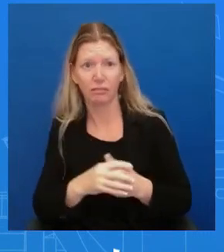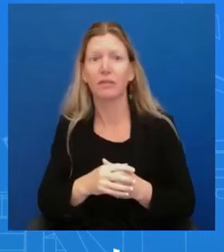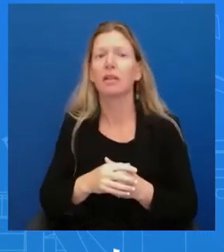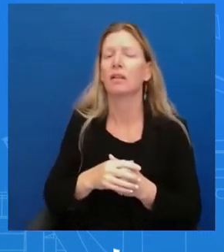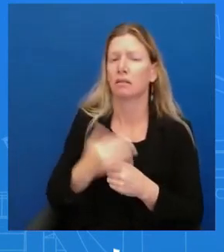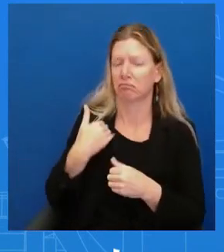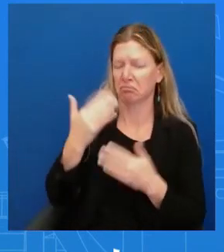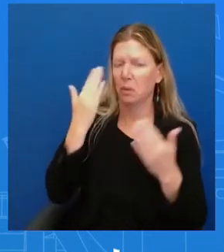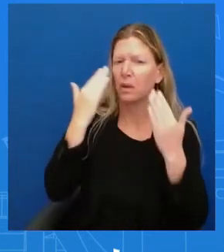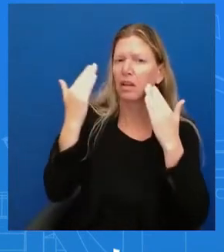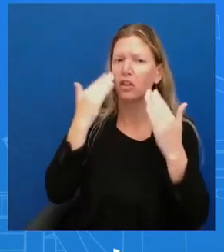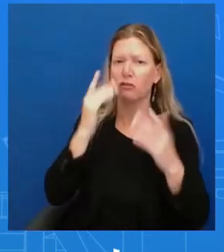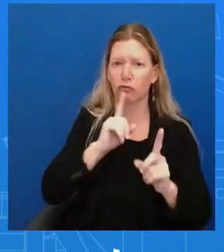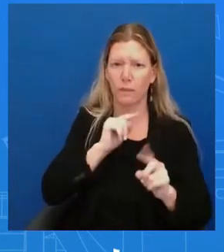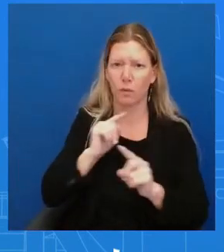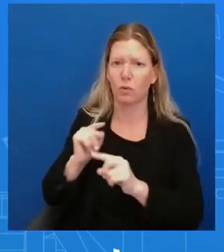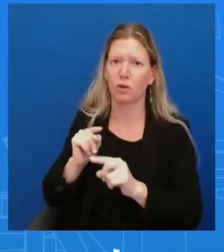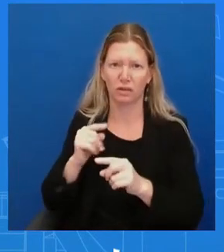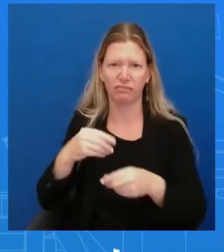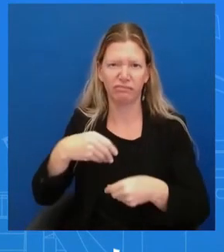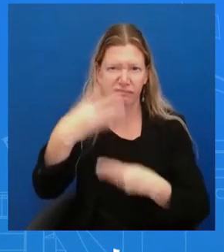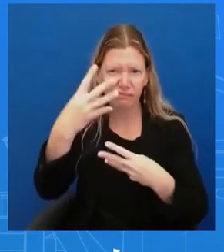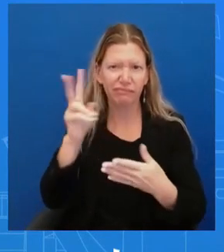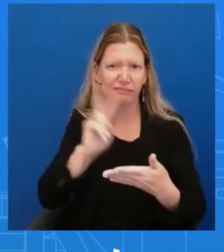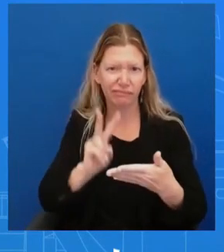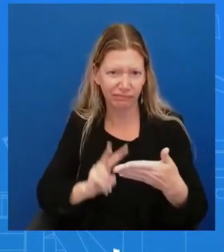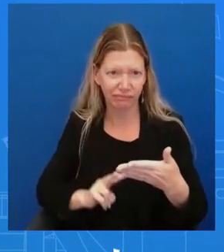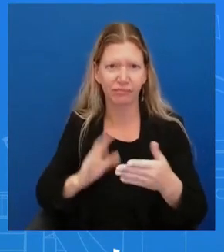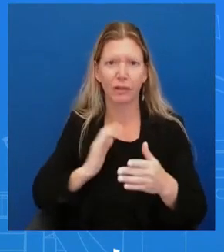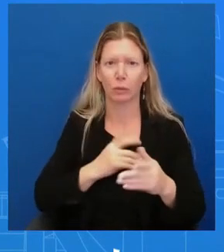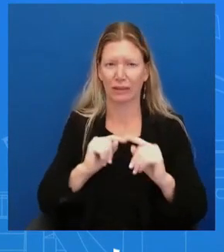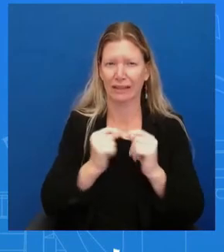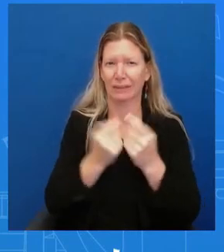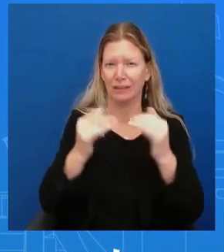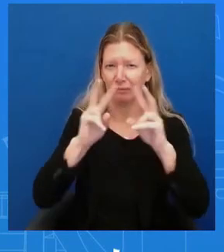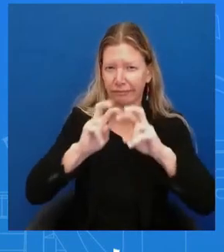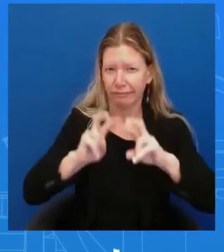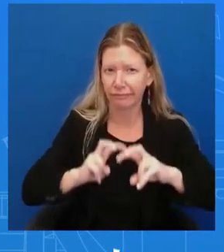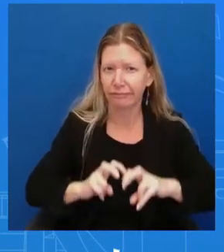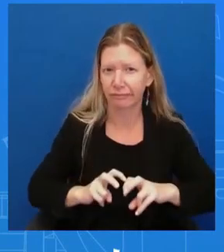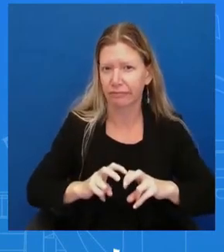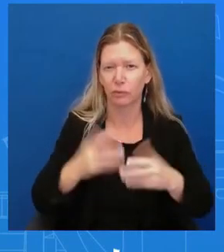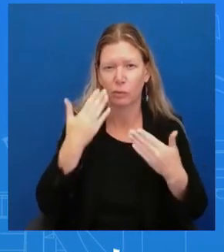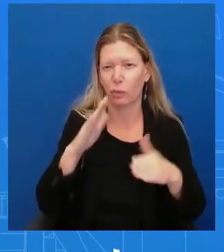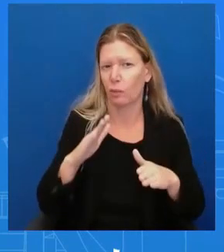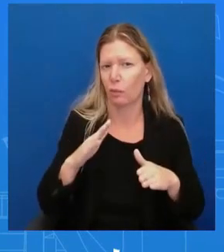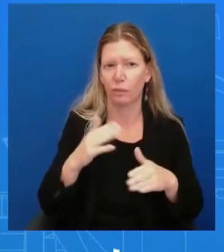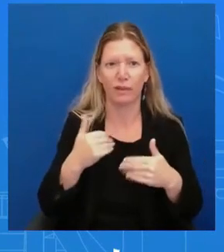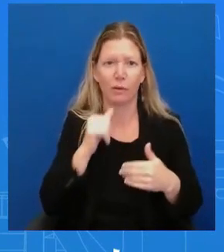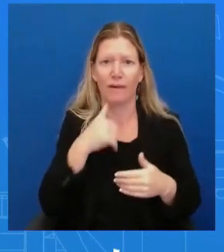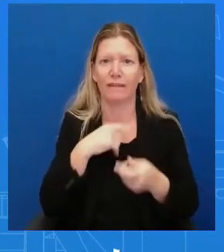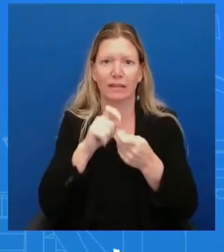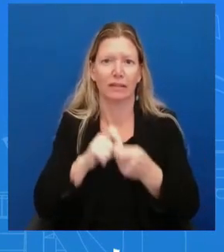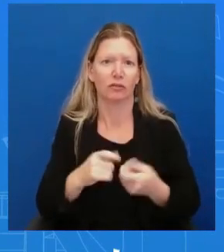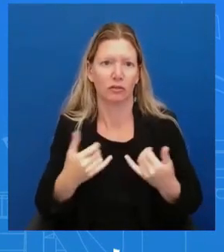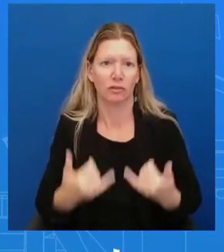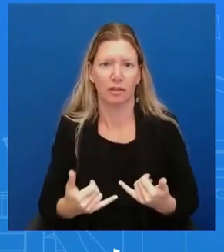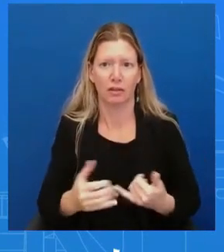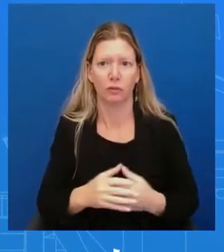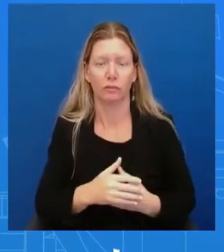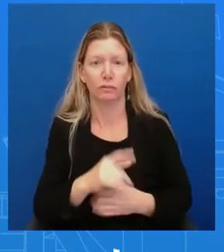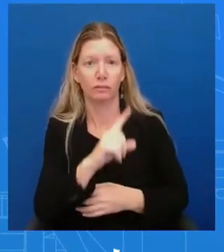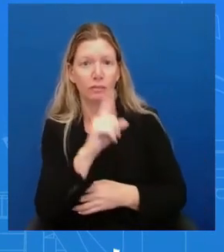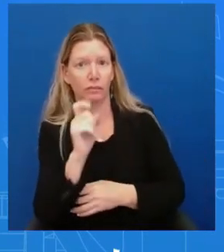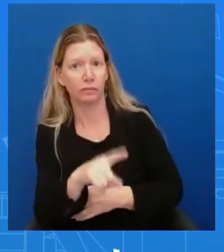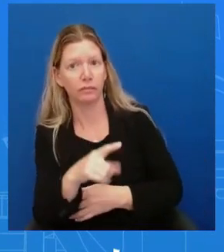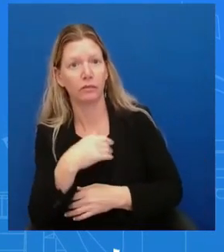just not going to go beyond that. If I could, do you have an update on how to pay for the new bridge? Have you had conversations